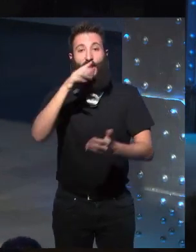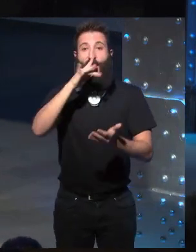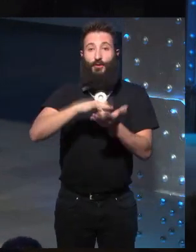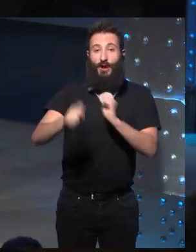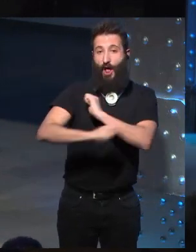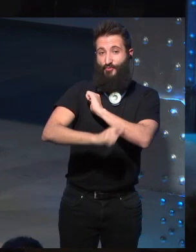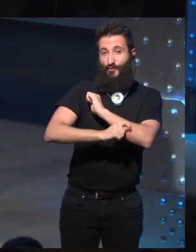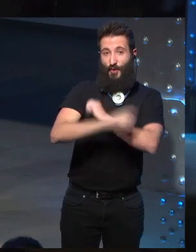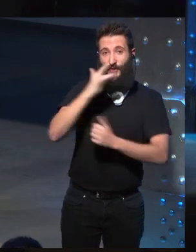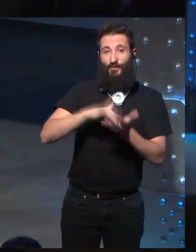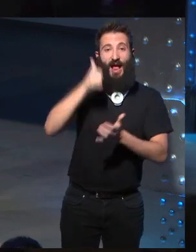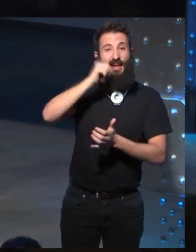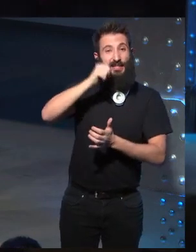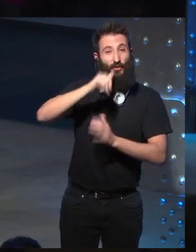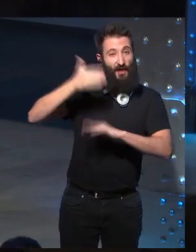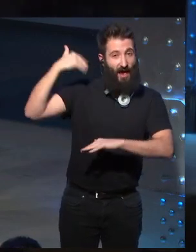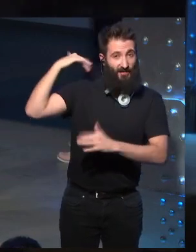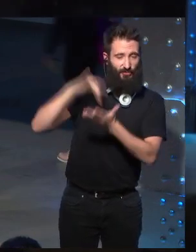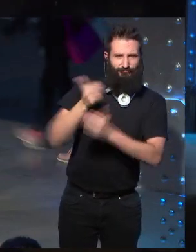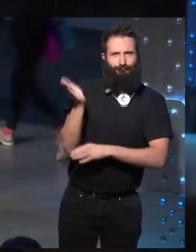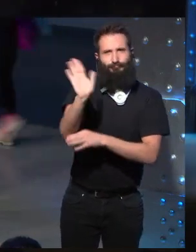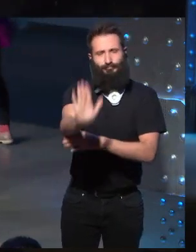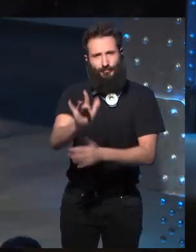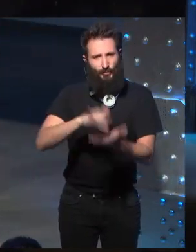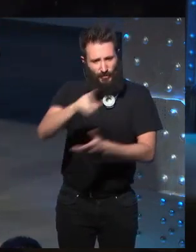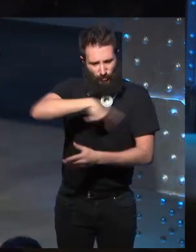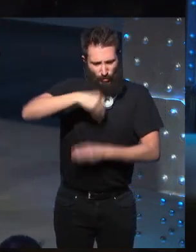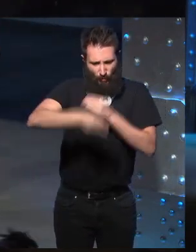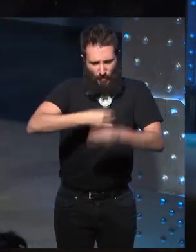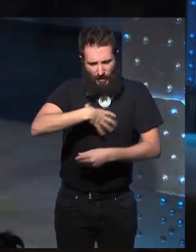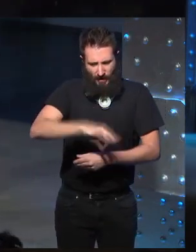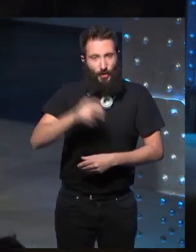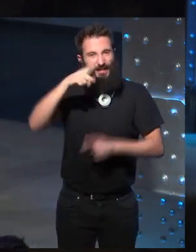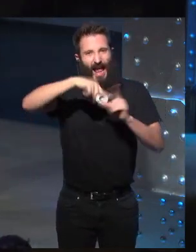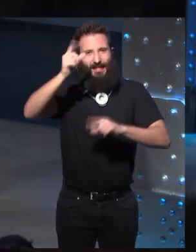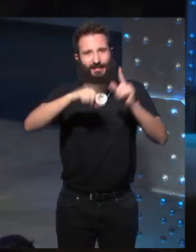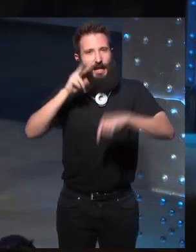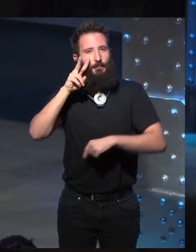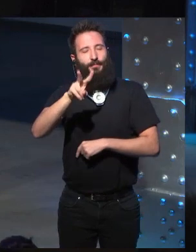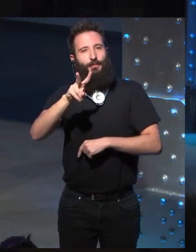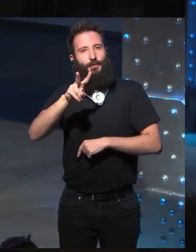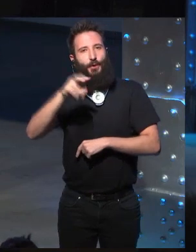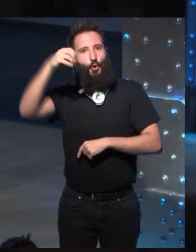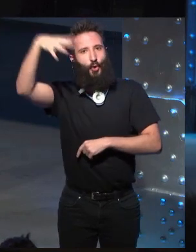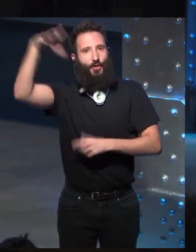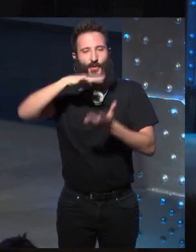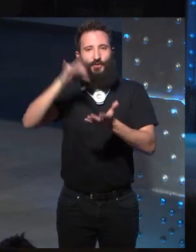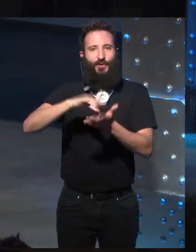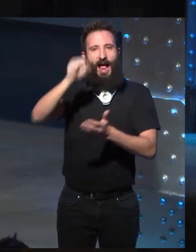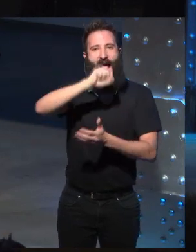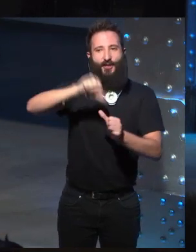Well, let's play a little bit trick, because Christophe has shown us that we can see the light of the stars